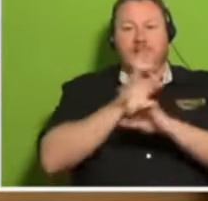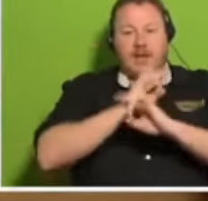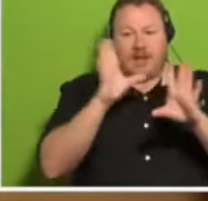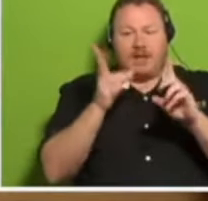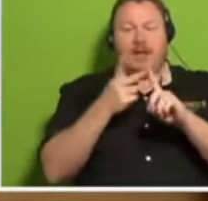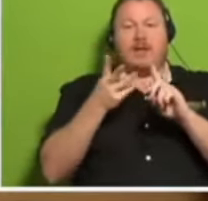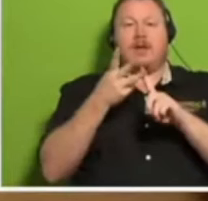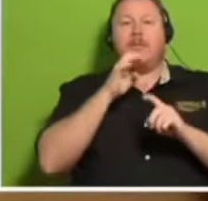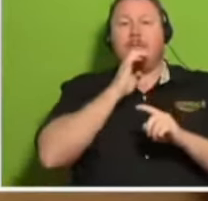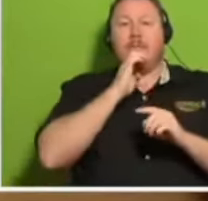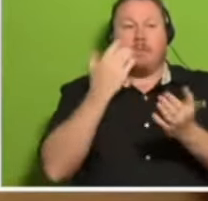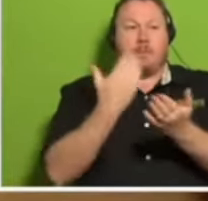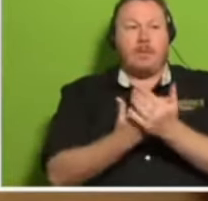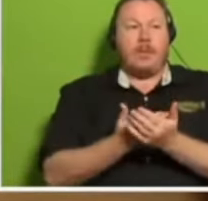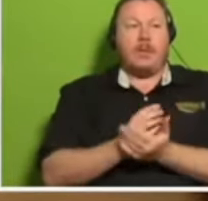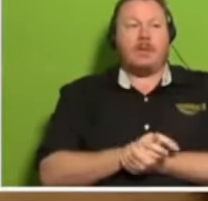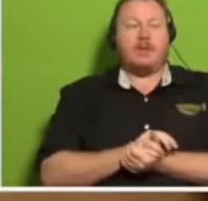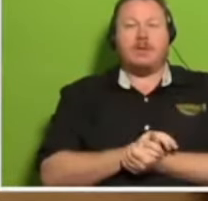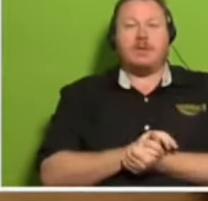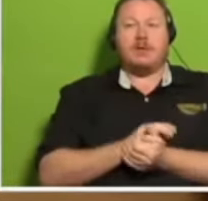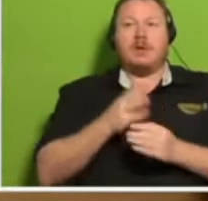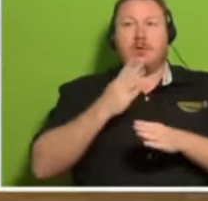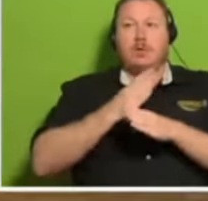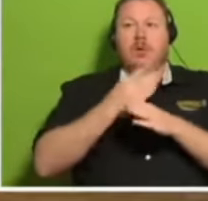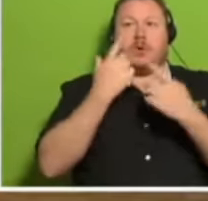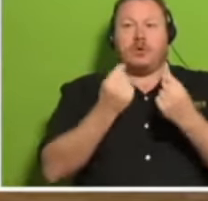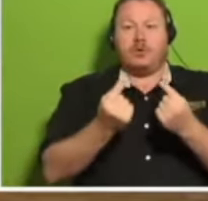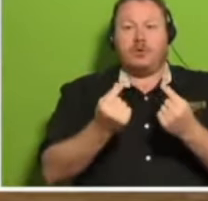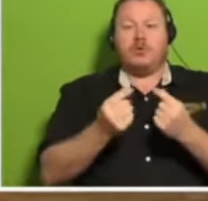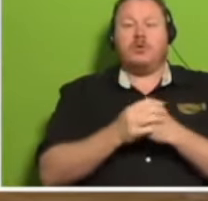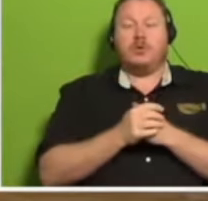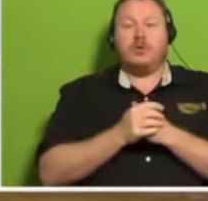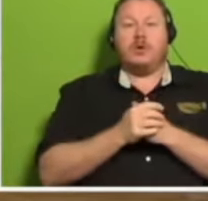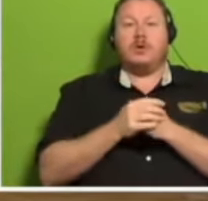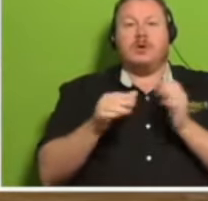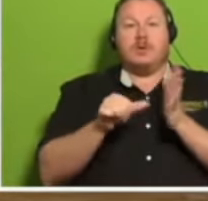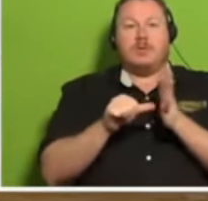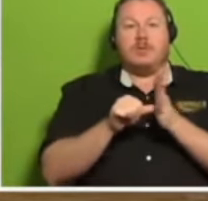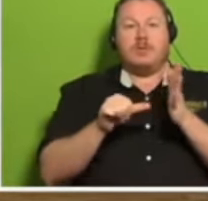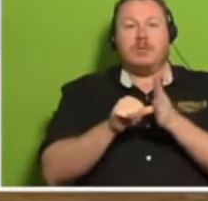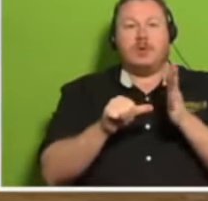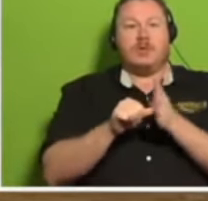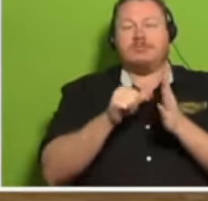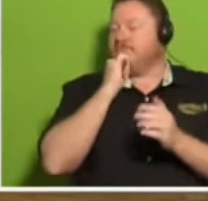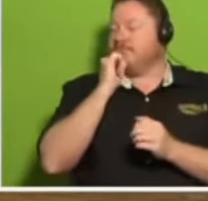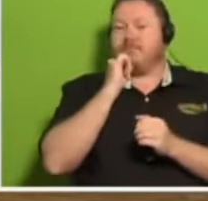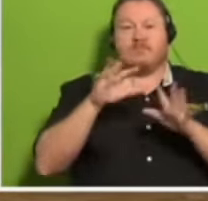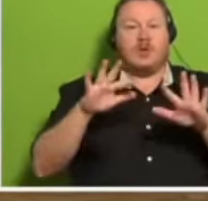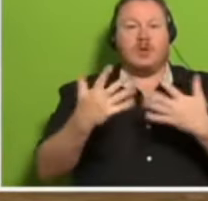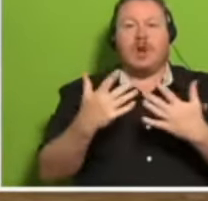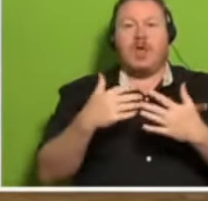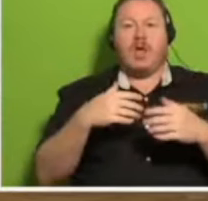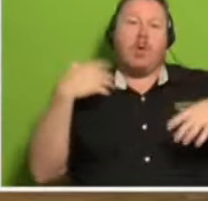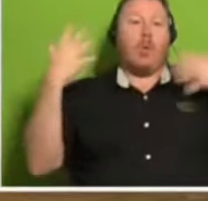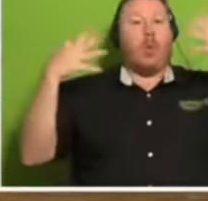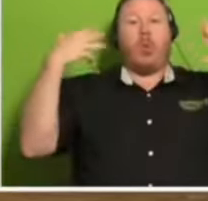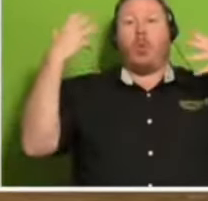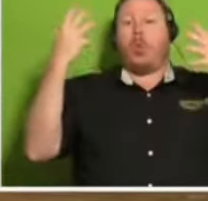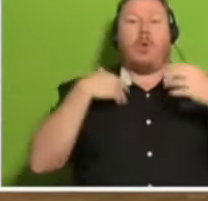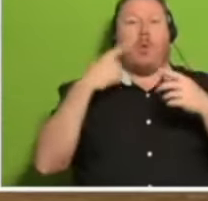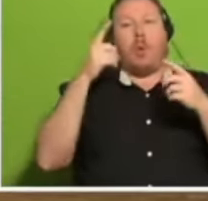transparent, and meaningful. The work we do is far too important to be allowed to become lofty or